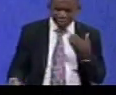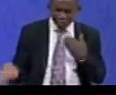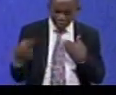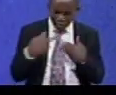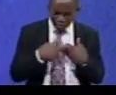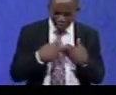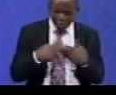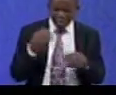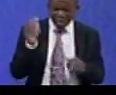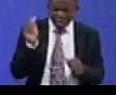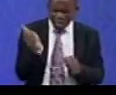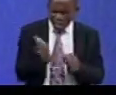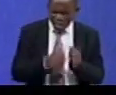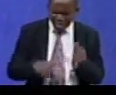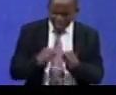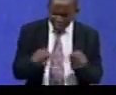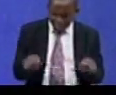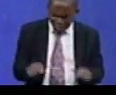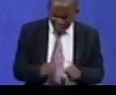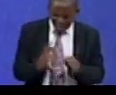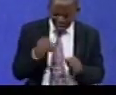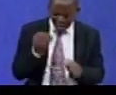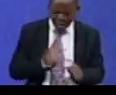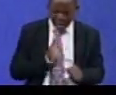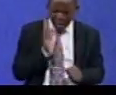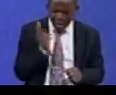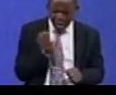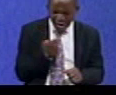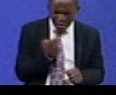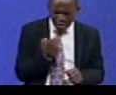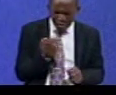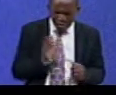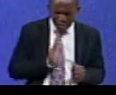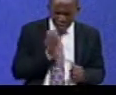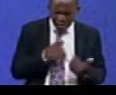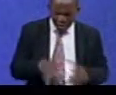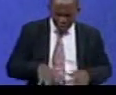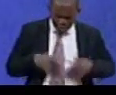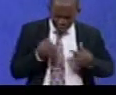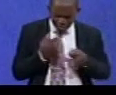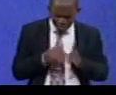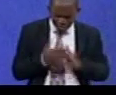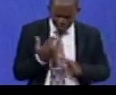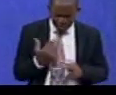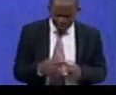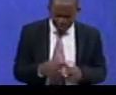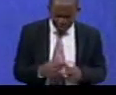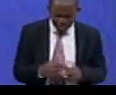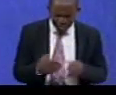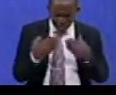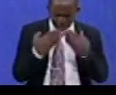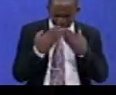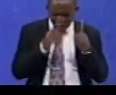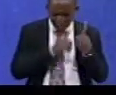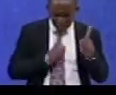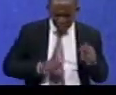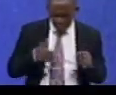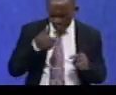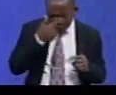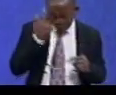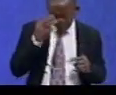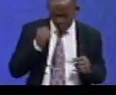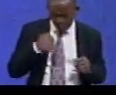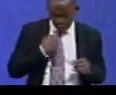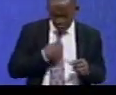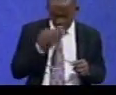in every area of everyone who is in need, in Jesus' name. Thank you, Lord, because we know that